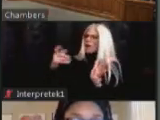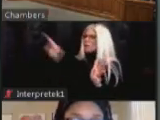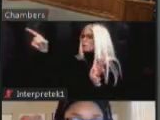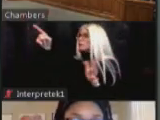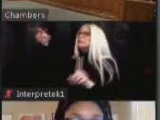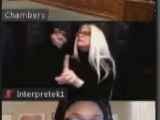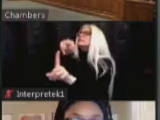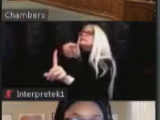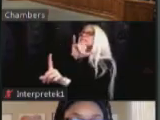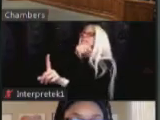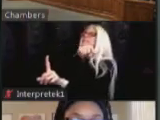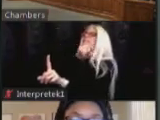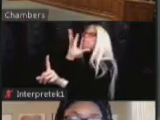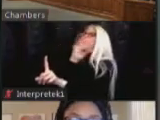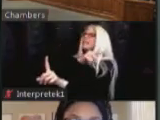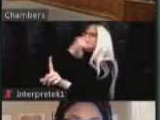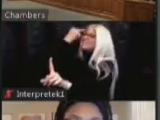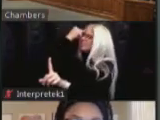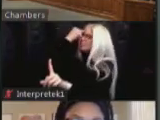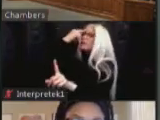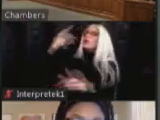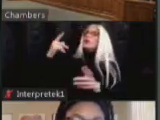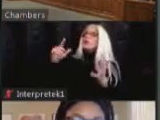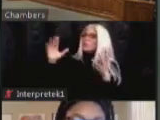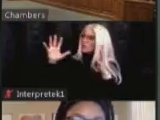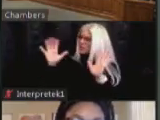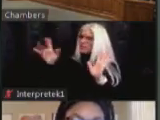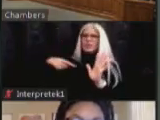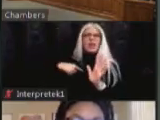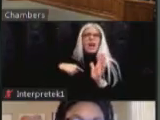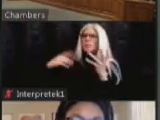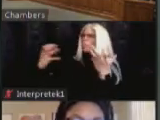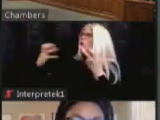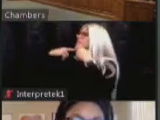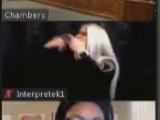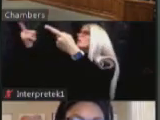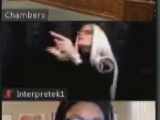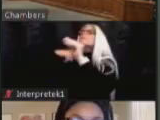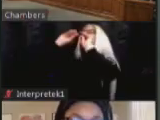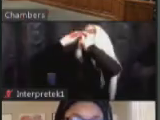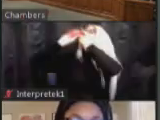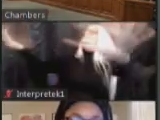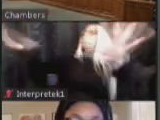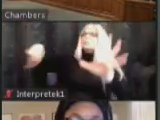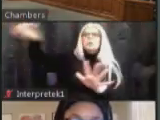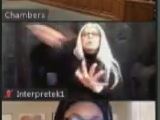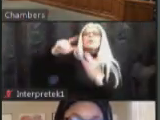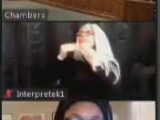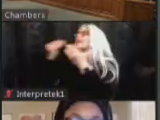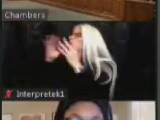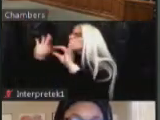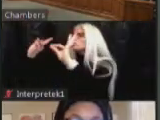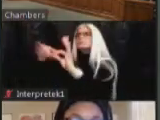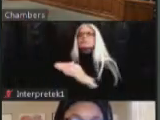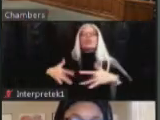again, I'm just going to end with a huge bless you all. Thank you for taking this on. I'm really thrilled to see something moving forward